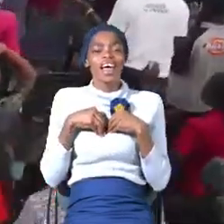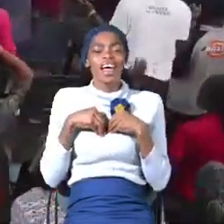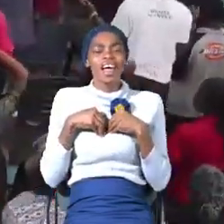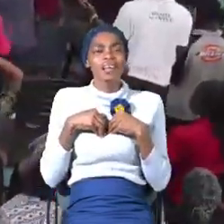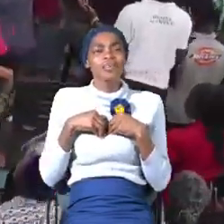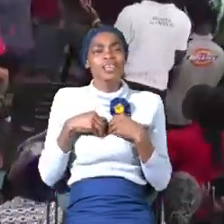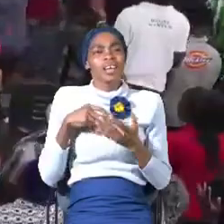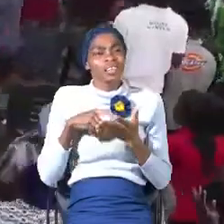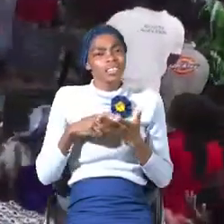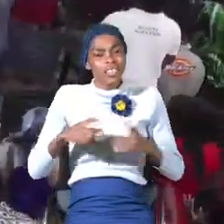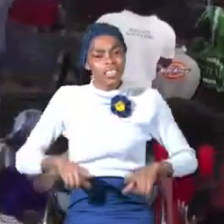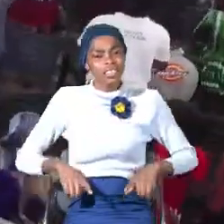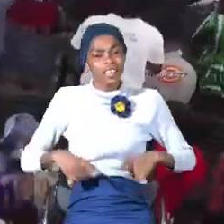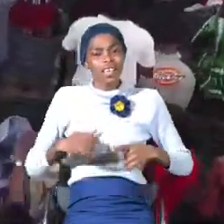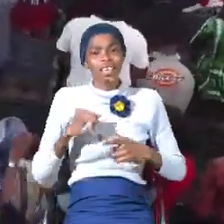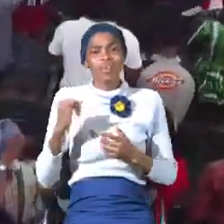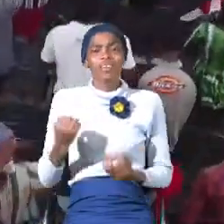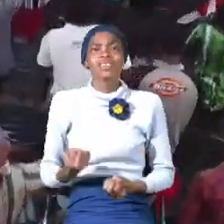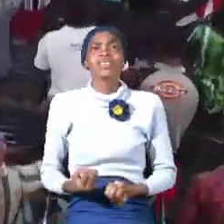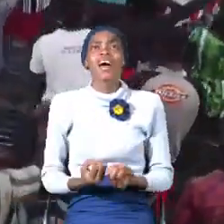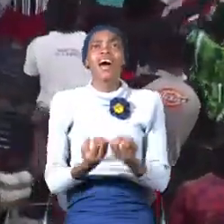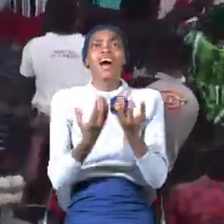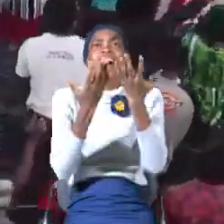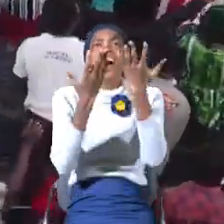Accept this living